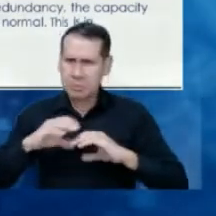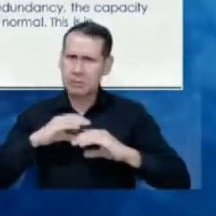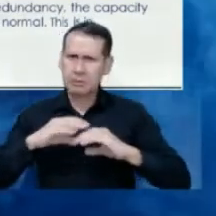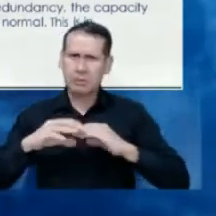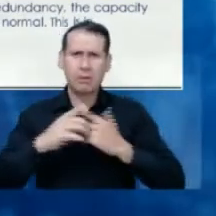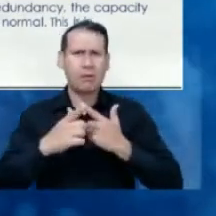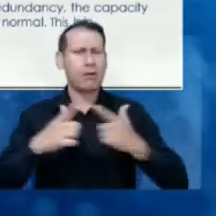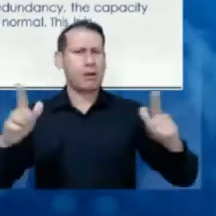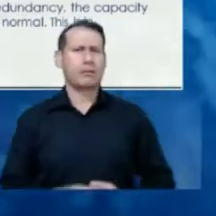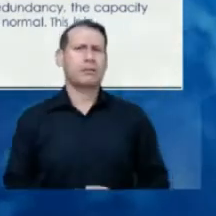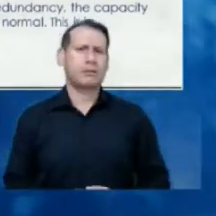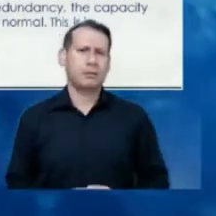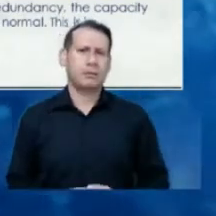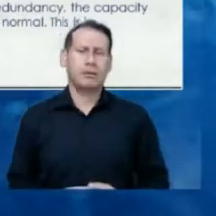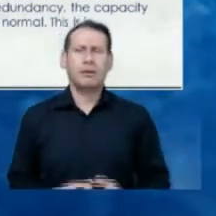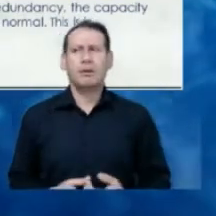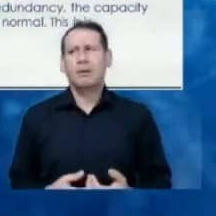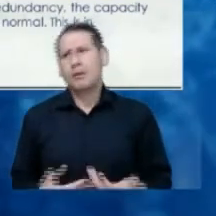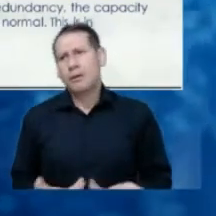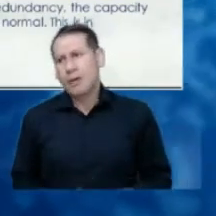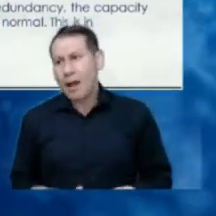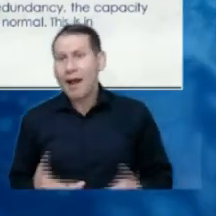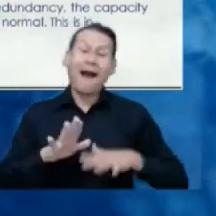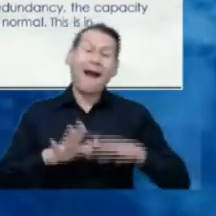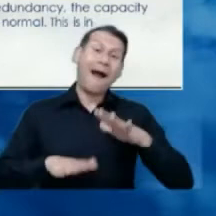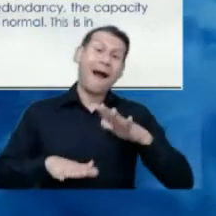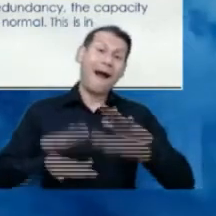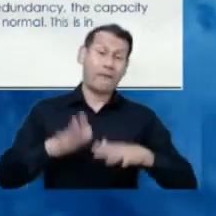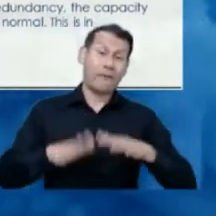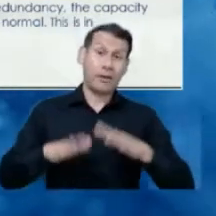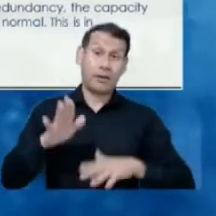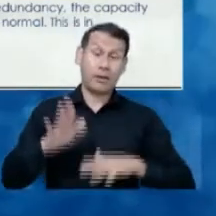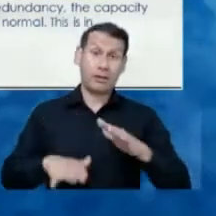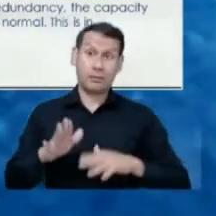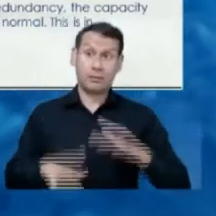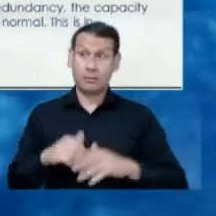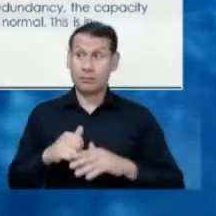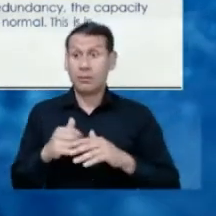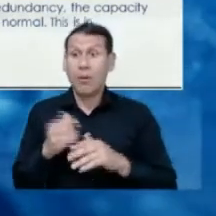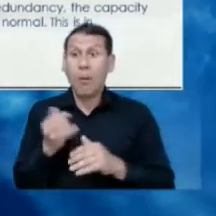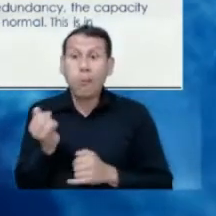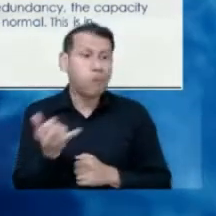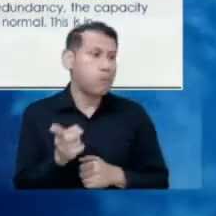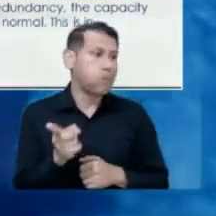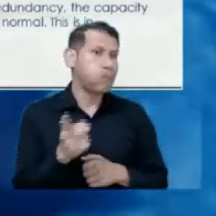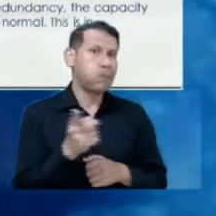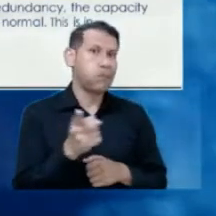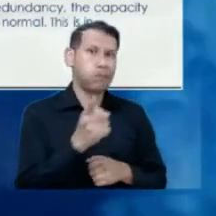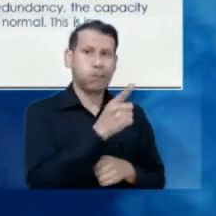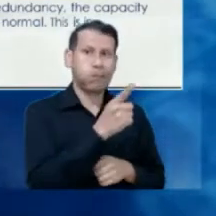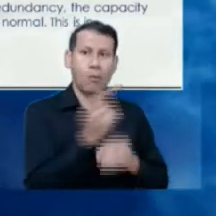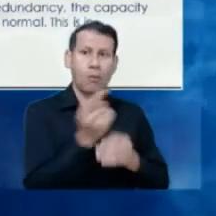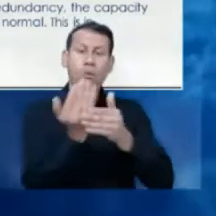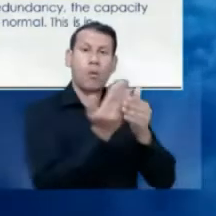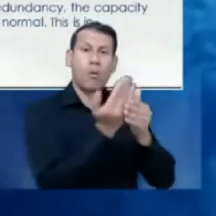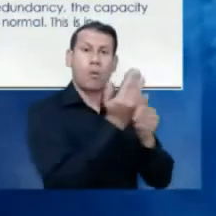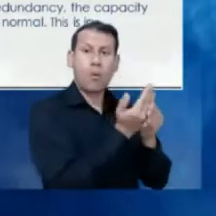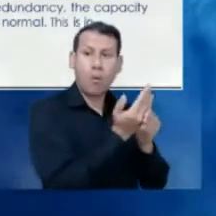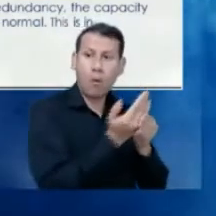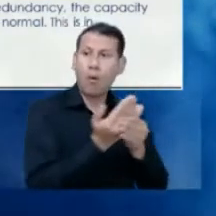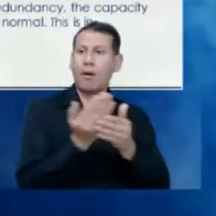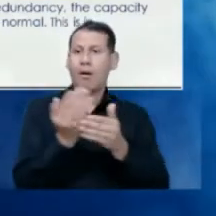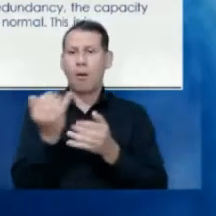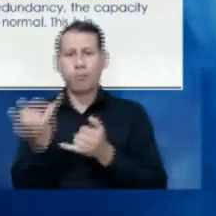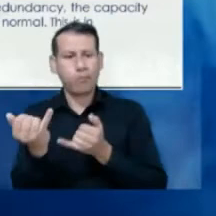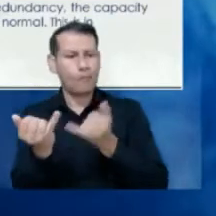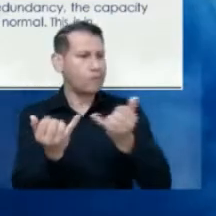not spectrum experts, but they really need to know what they can do, what they cannot do. So it is important to limit the risk of